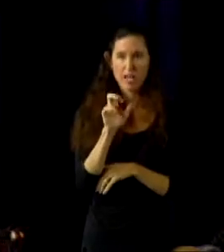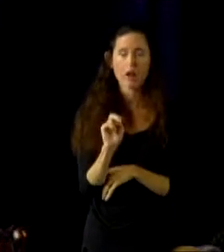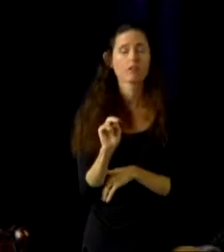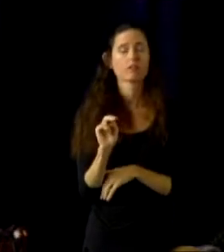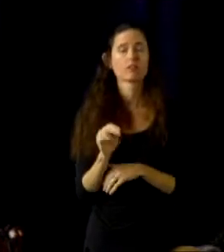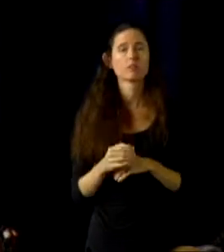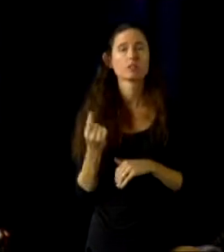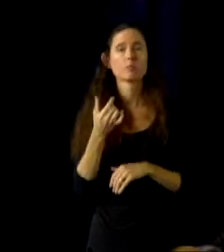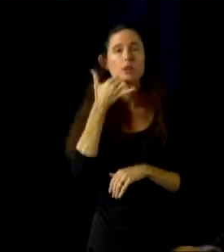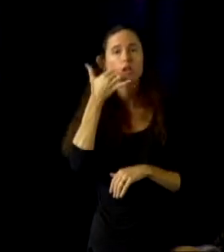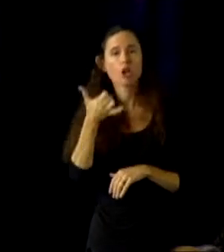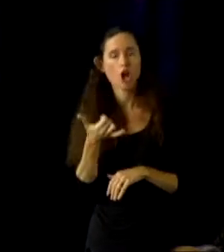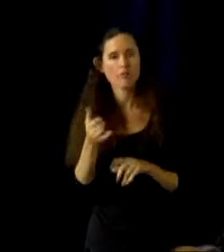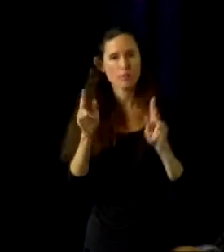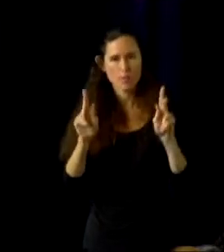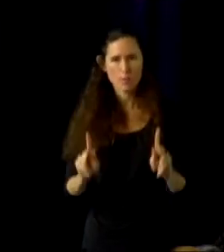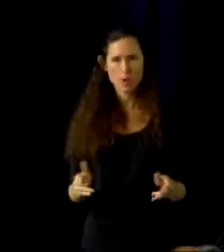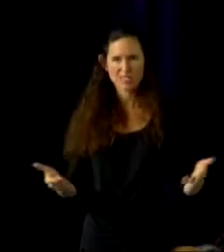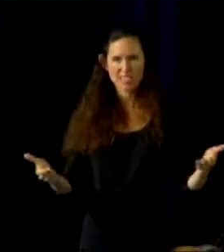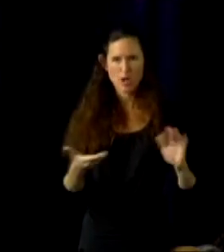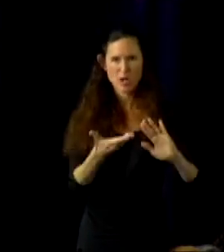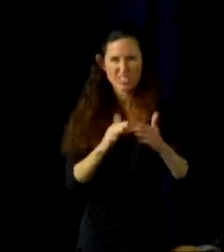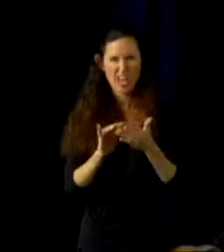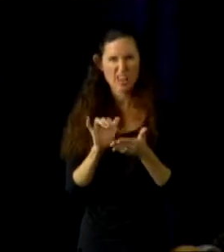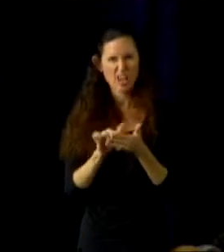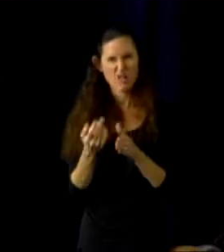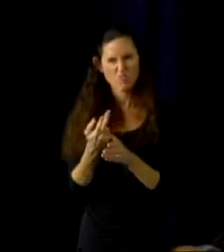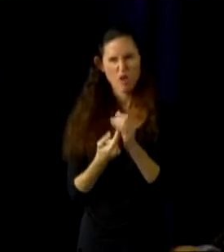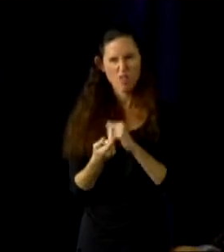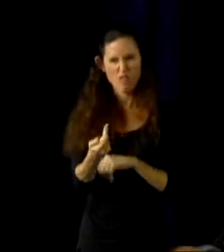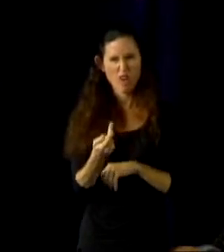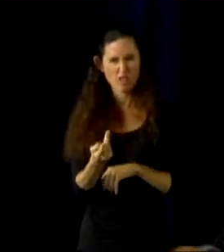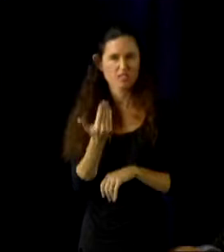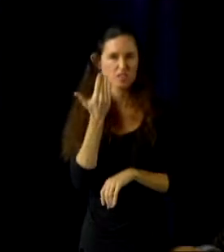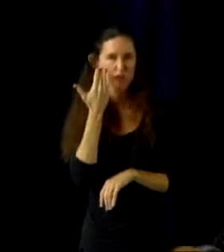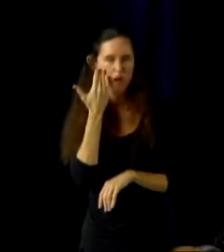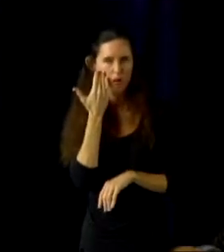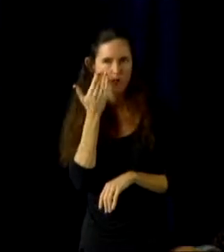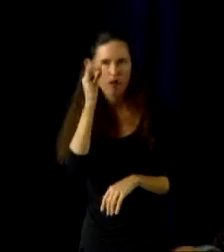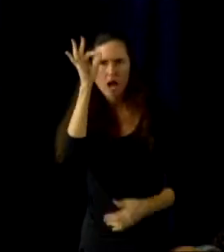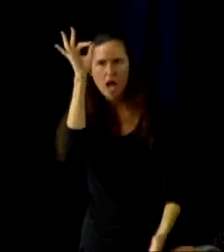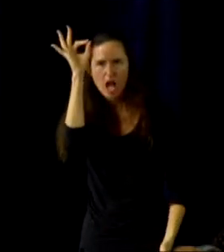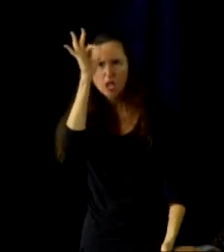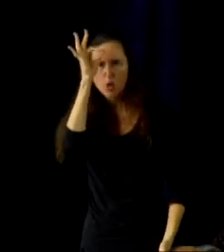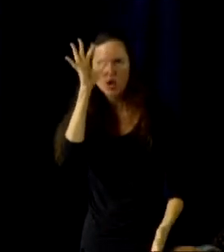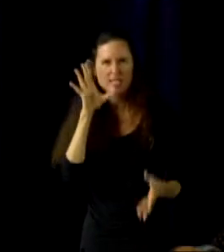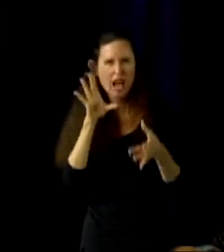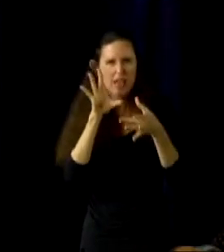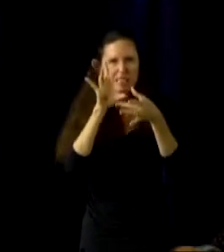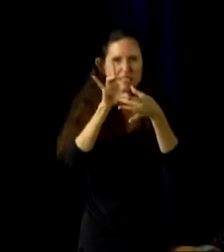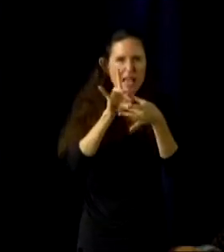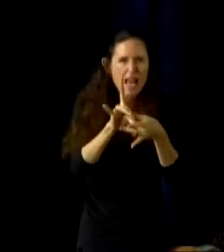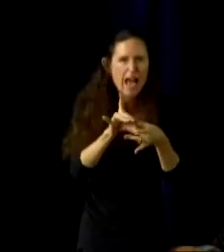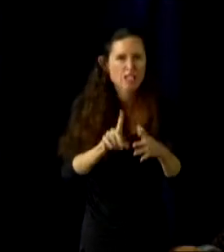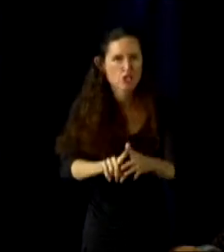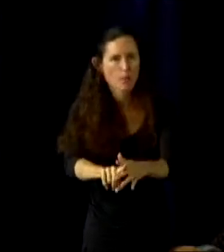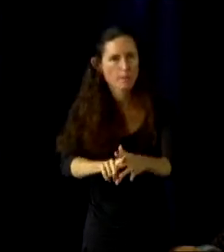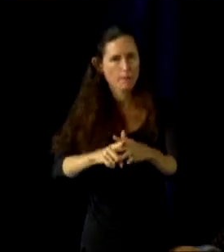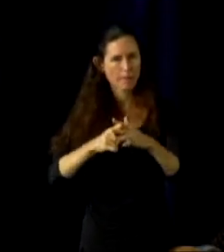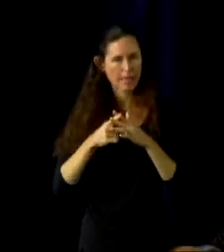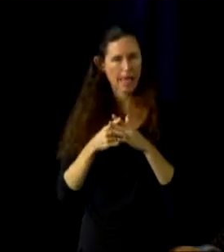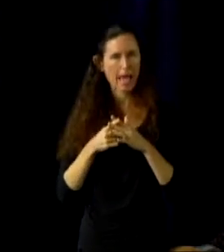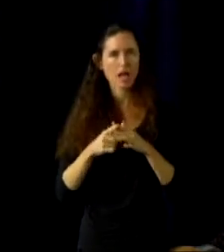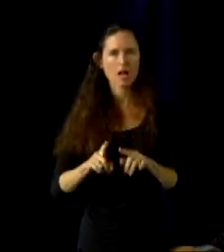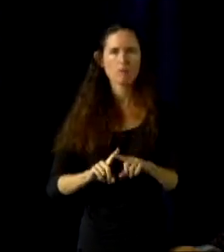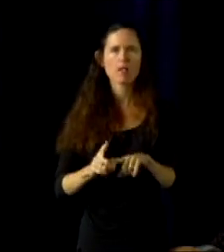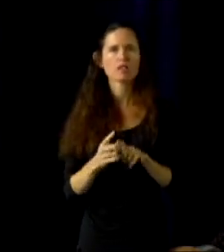a person here in town that she and I both know, and I have no idea how this connection began. But there